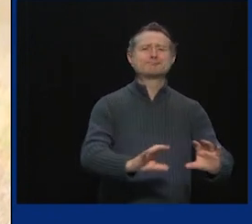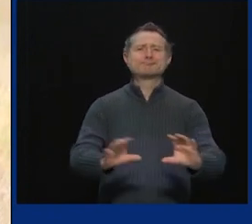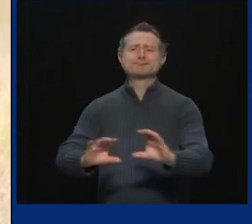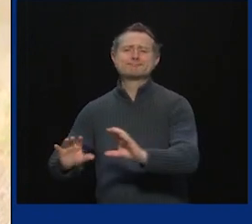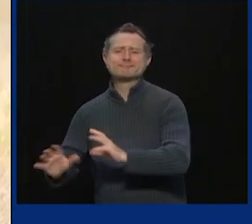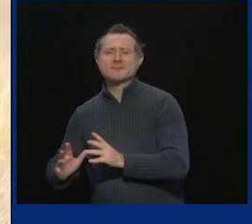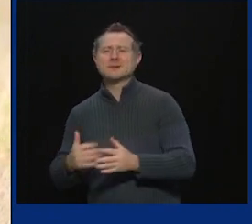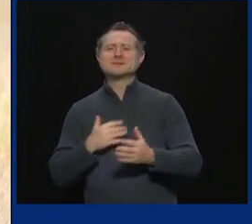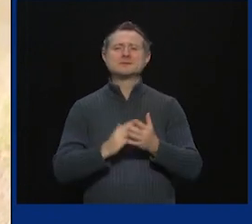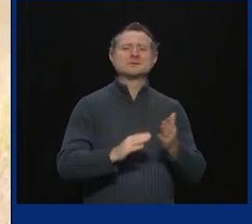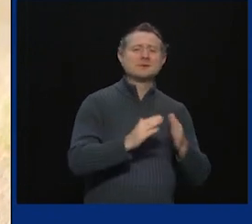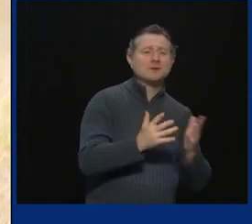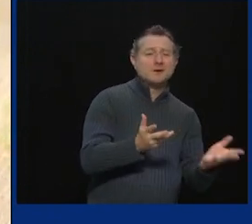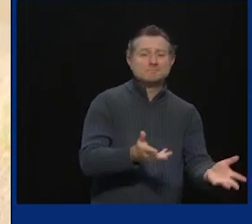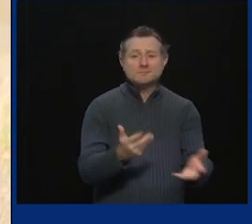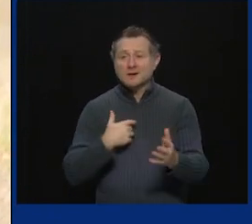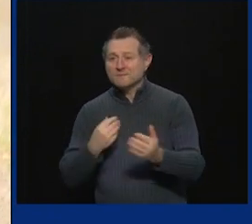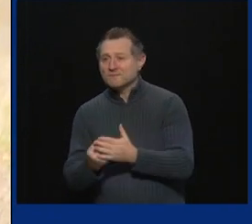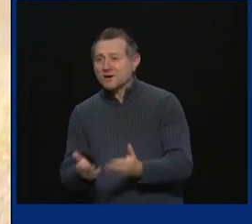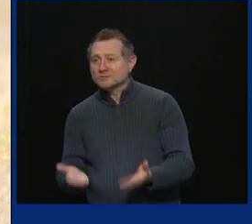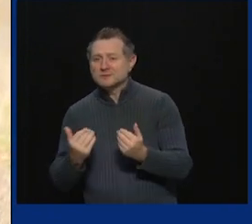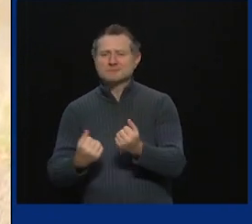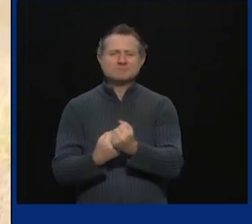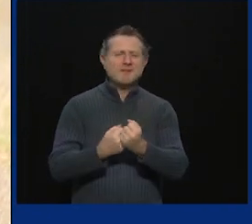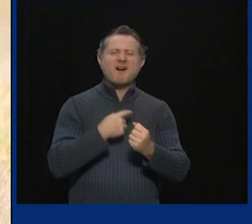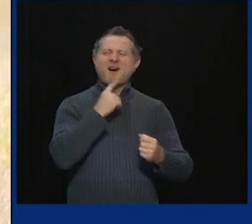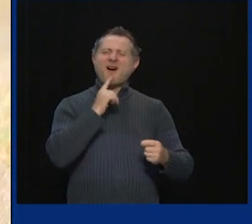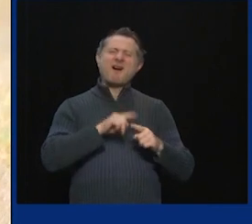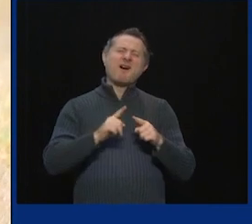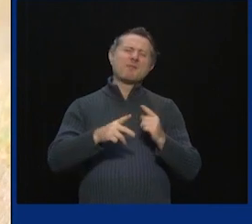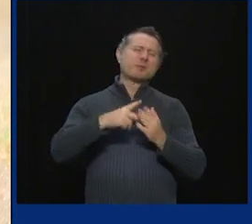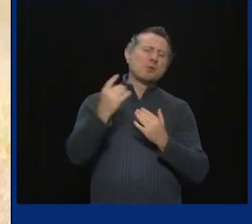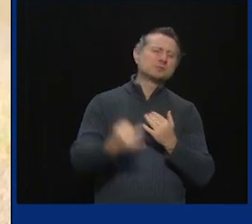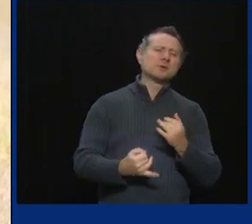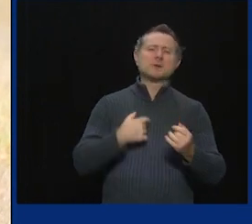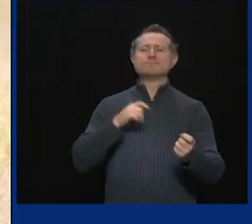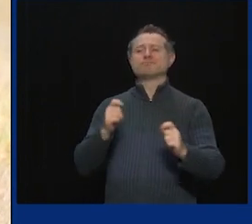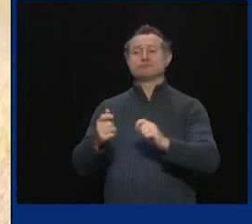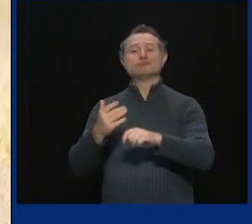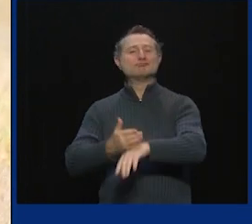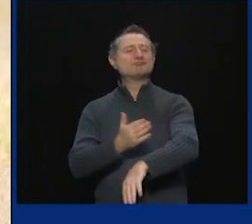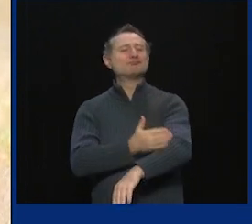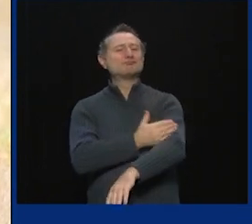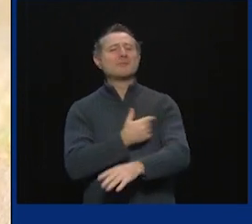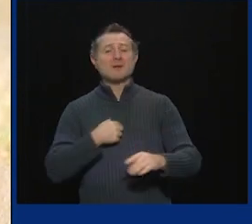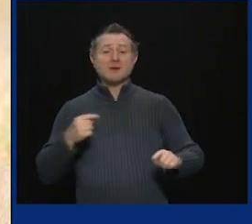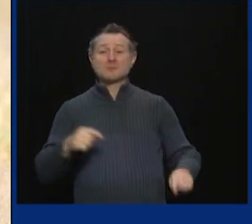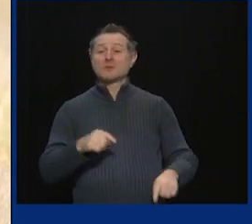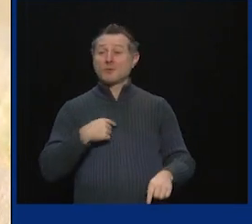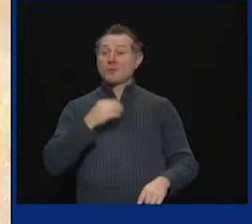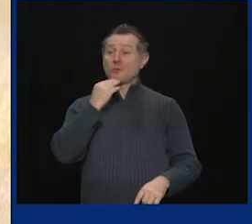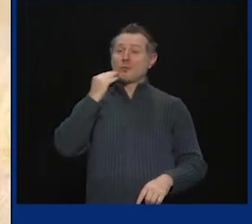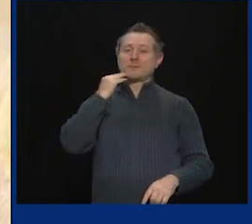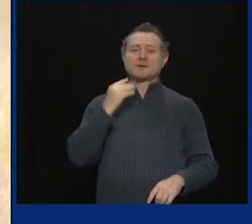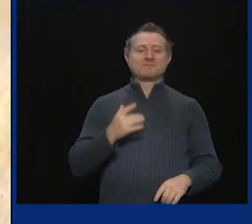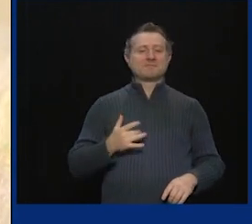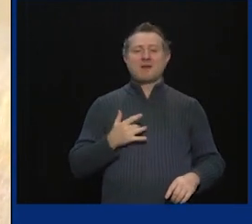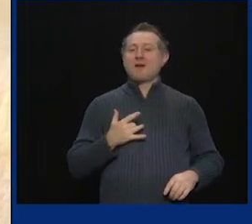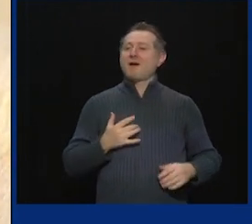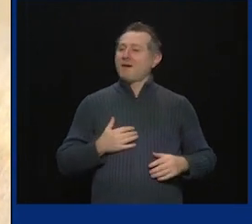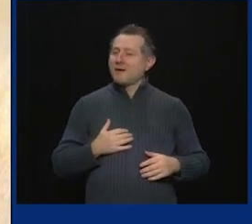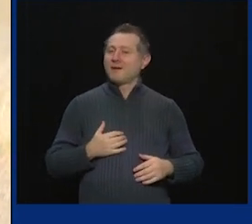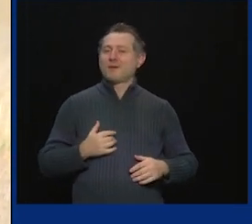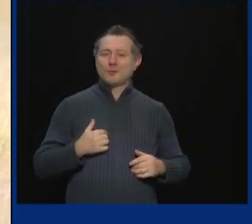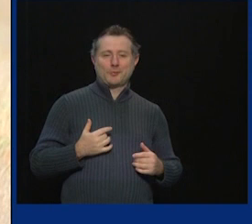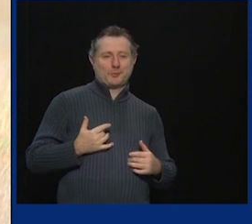other transformative projects. So when I come back home here, it gives me this sense of not just excitement about what we've